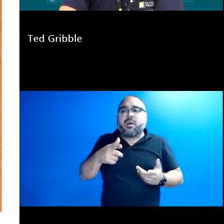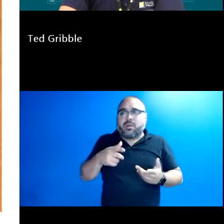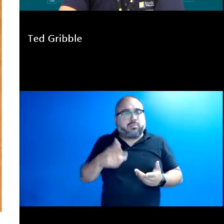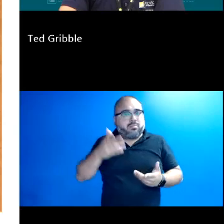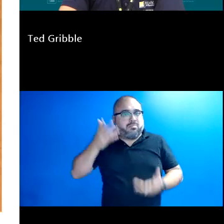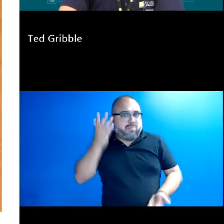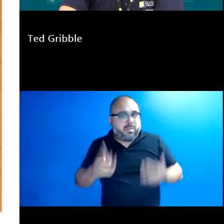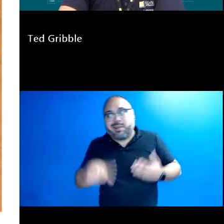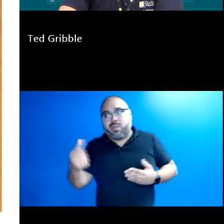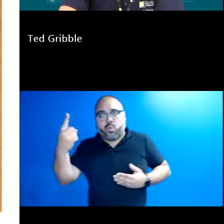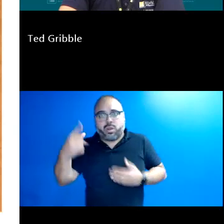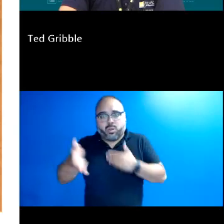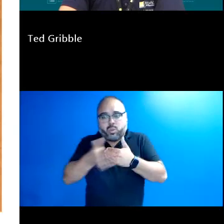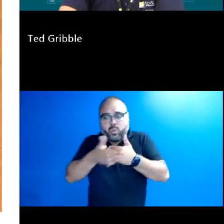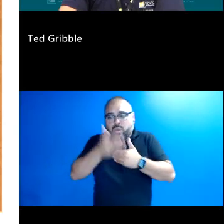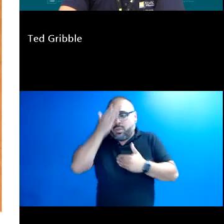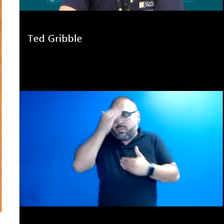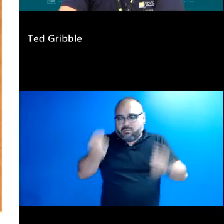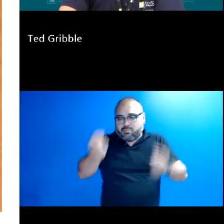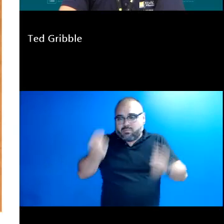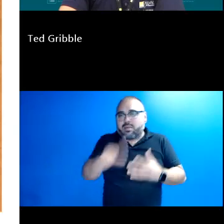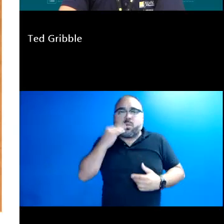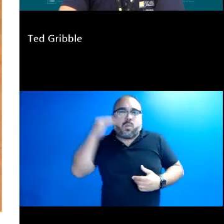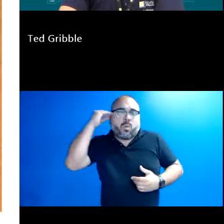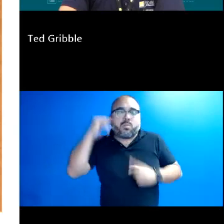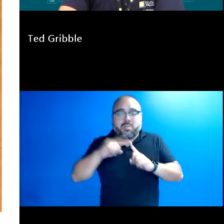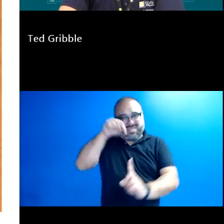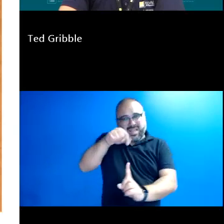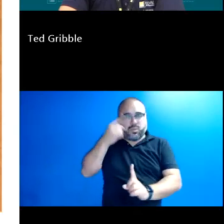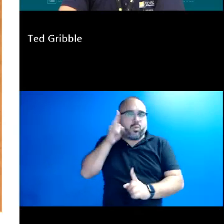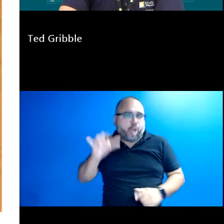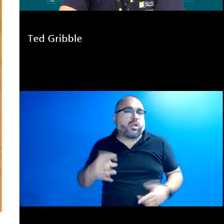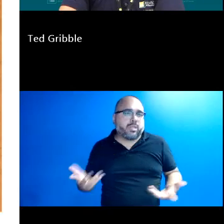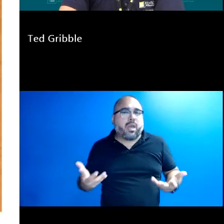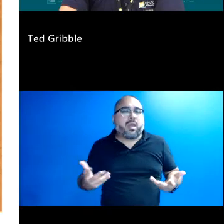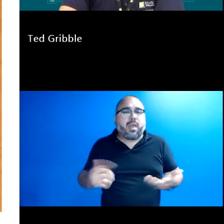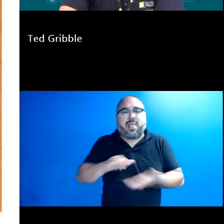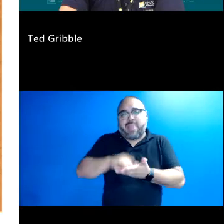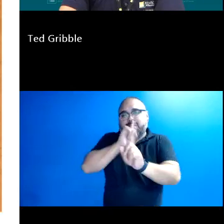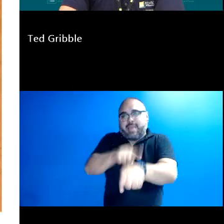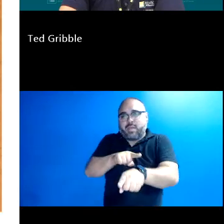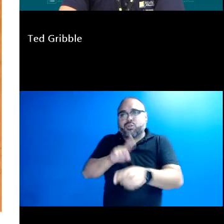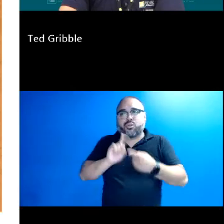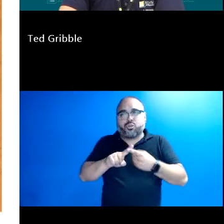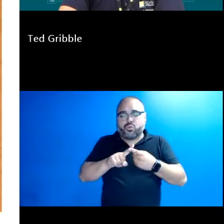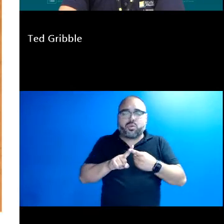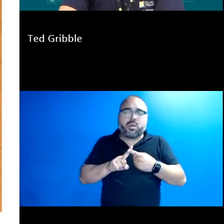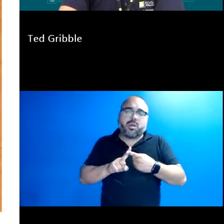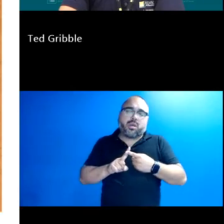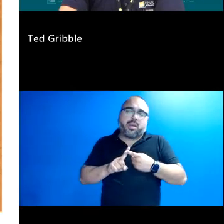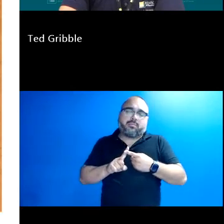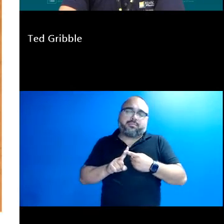circuit nearby because there's a lot of other homes there. So that's what it looks like. And that's really the answer to